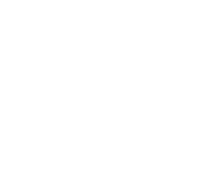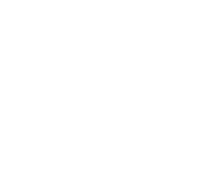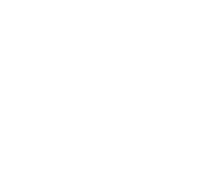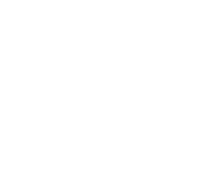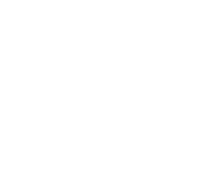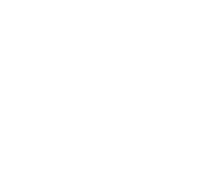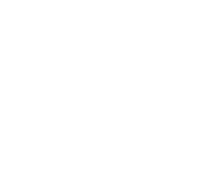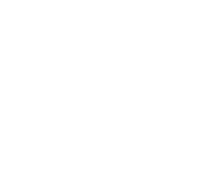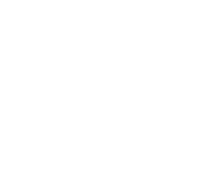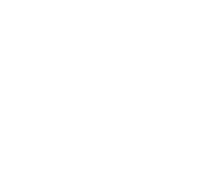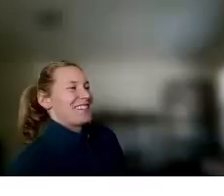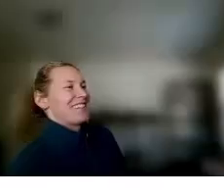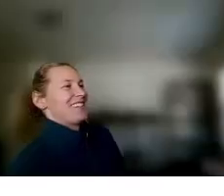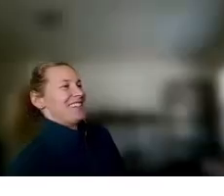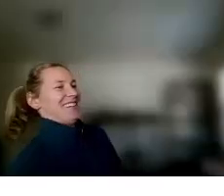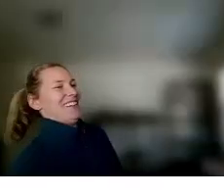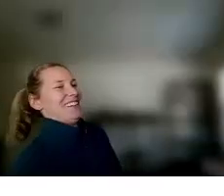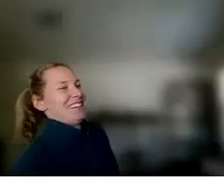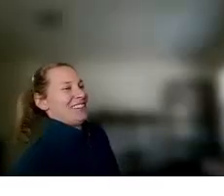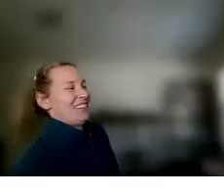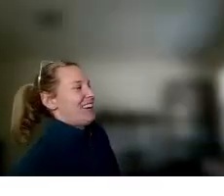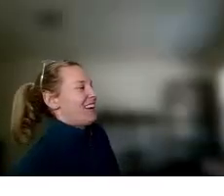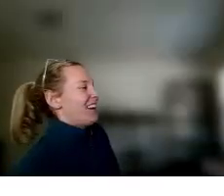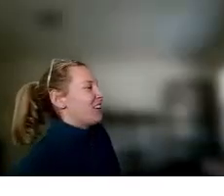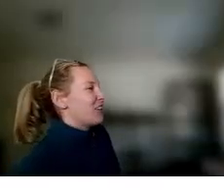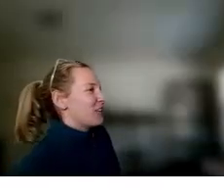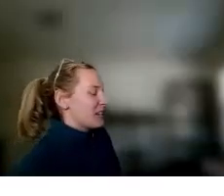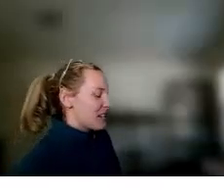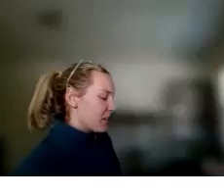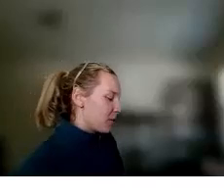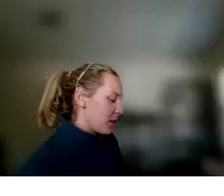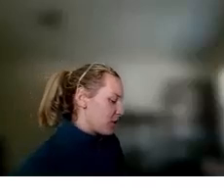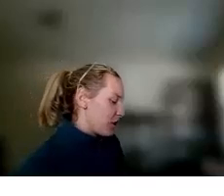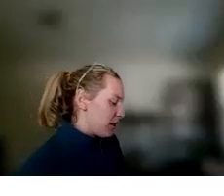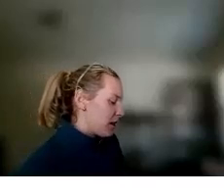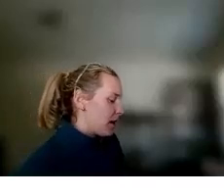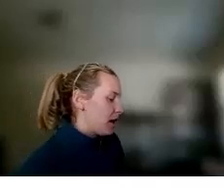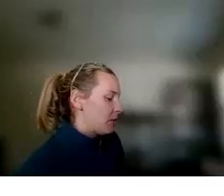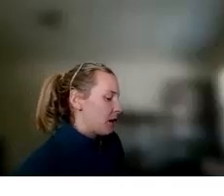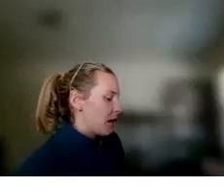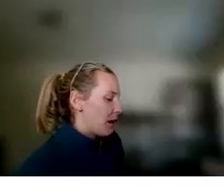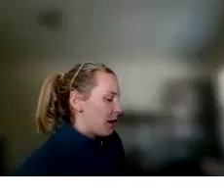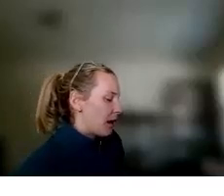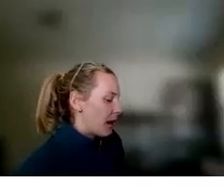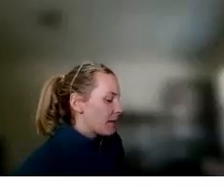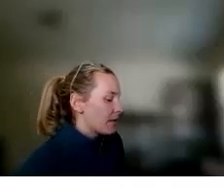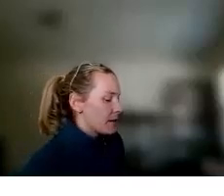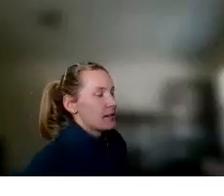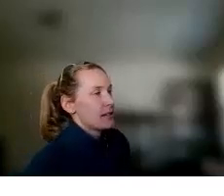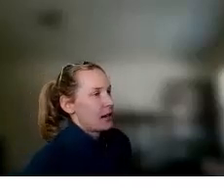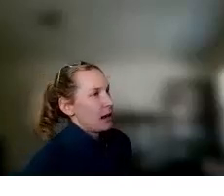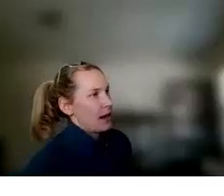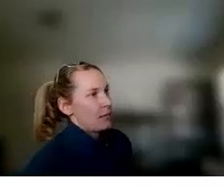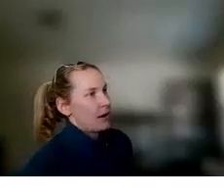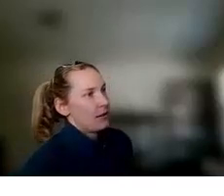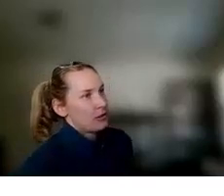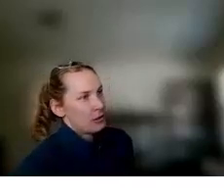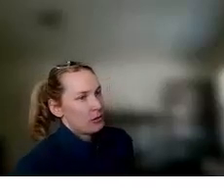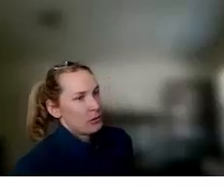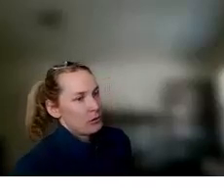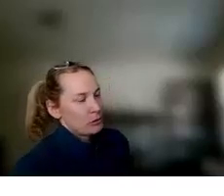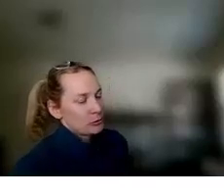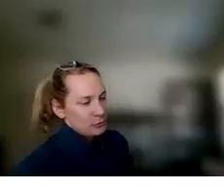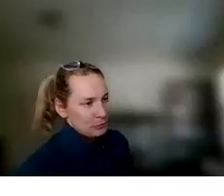CFC question, but it's Yes. a question, but okay. No, it's a good question. At this